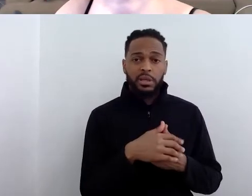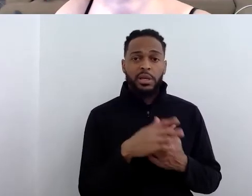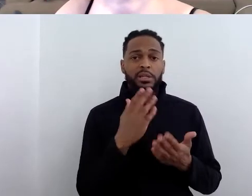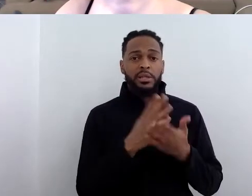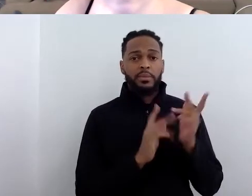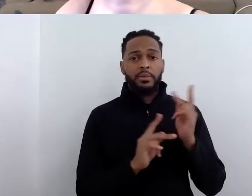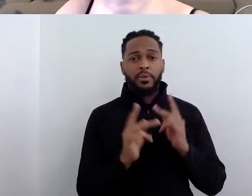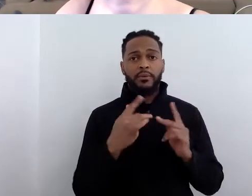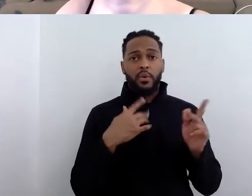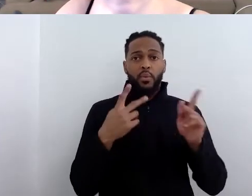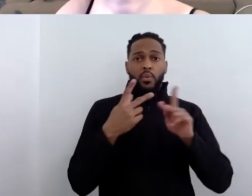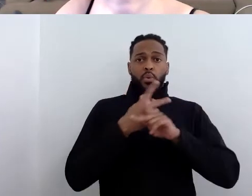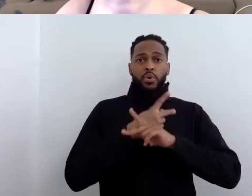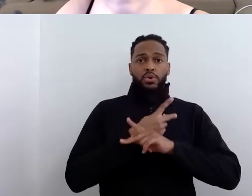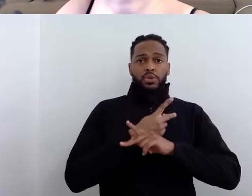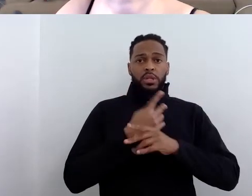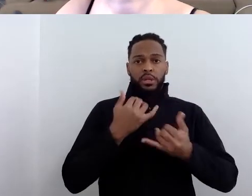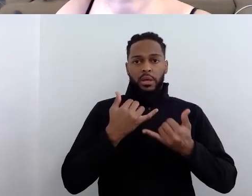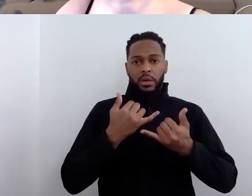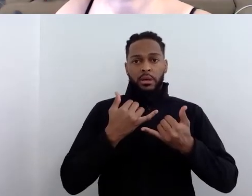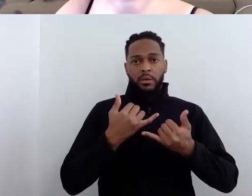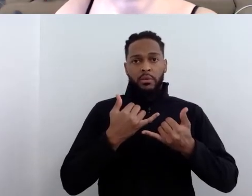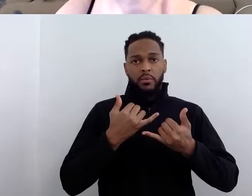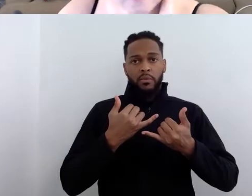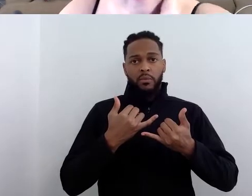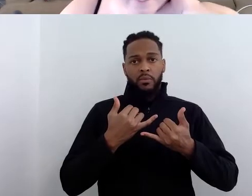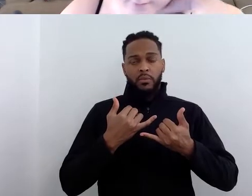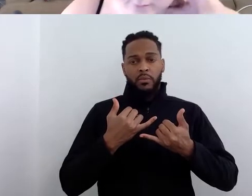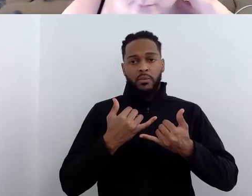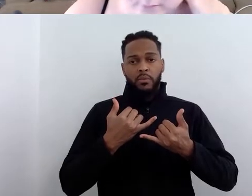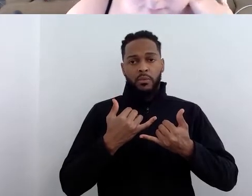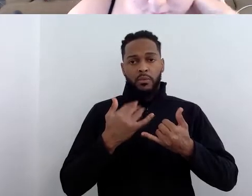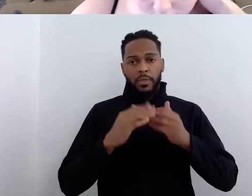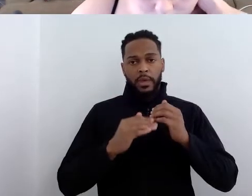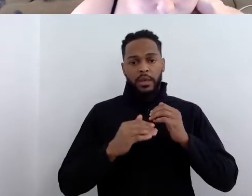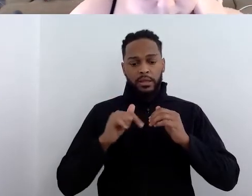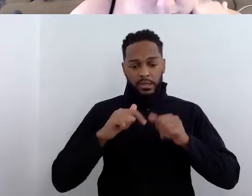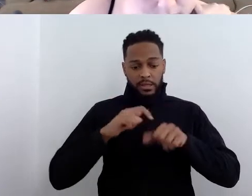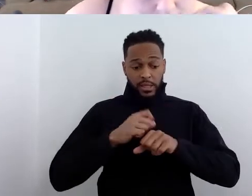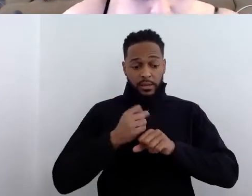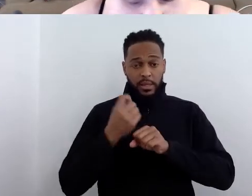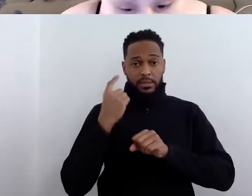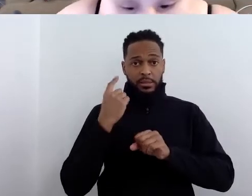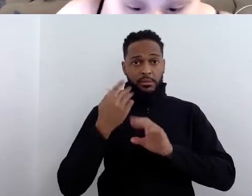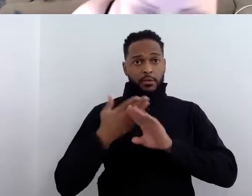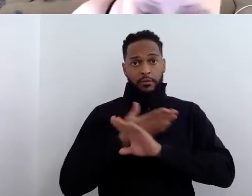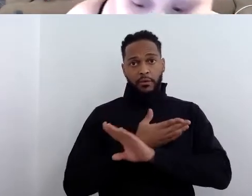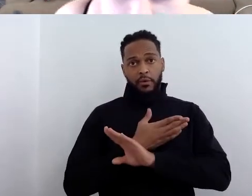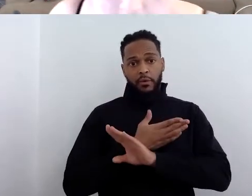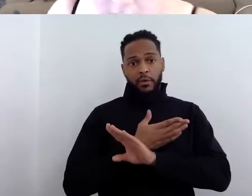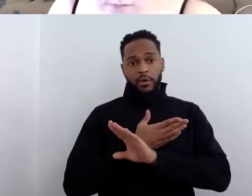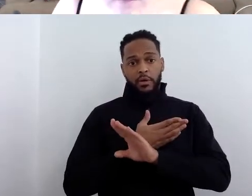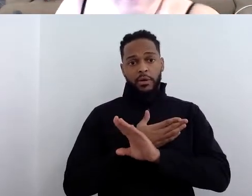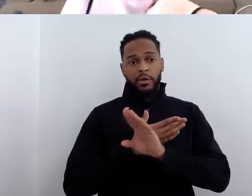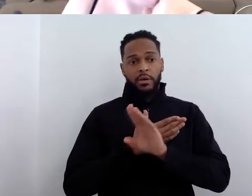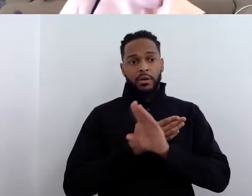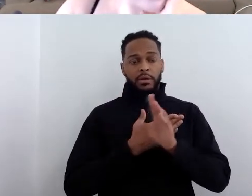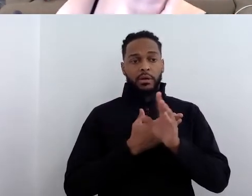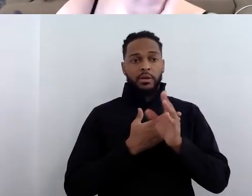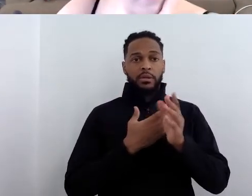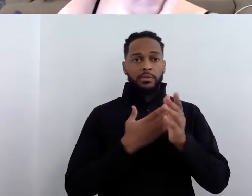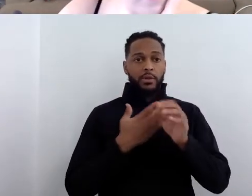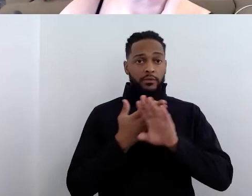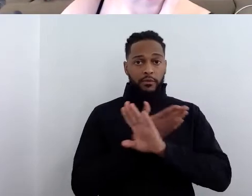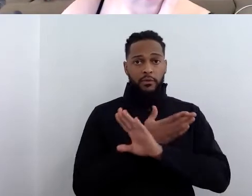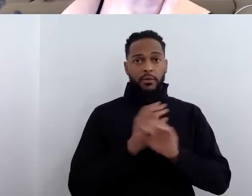functionally now than they did, you know, now than they did this time last year, right before the pandemic, because they just haven't been as active.